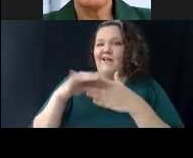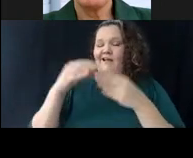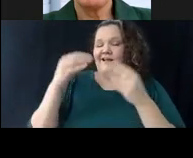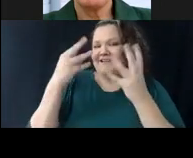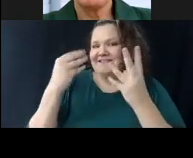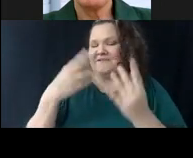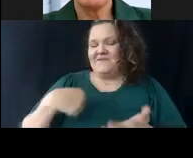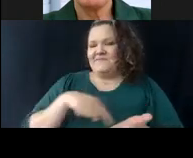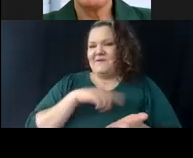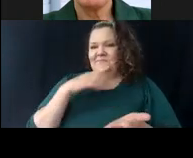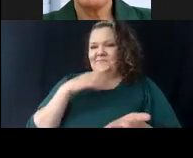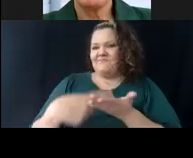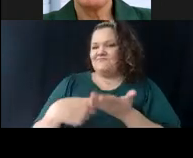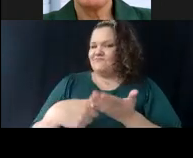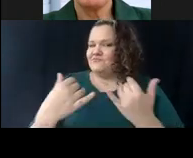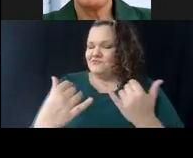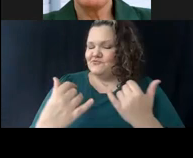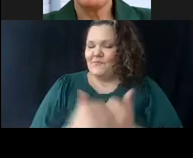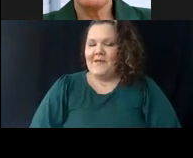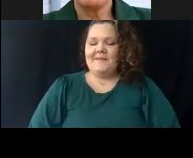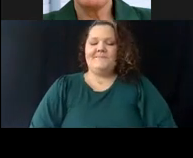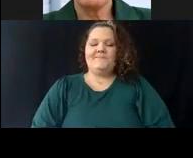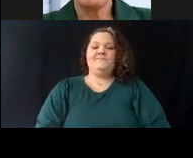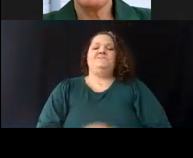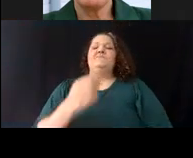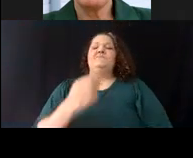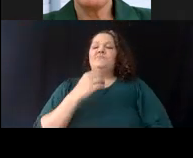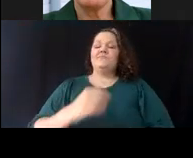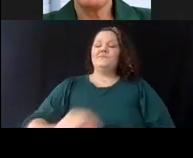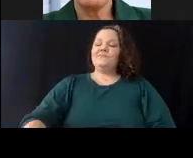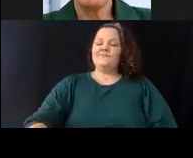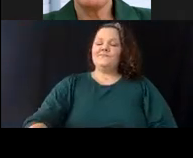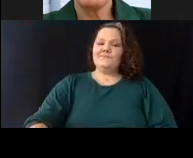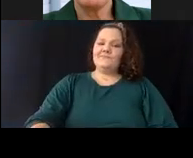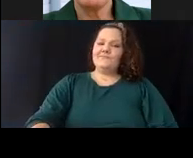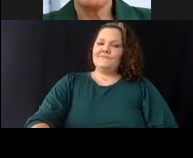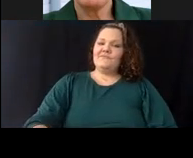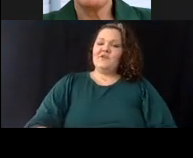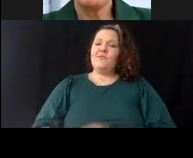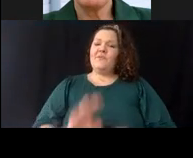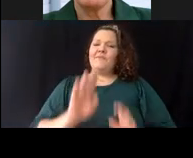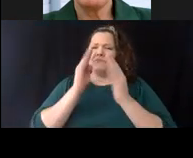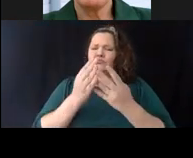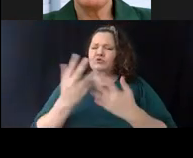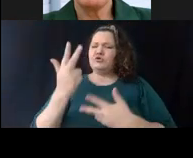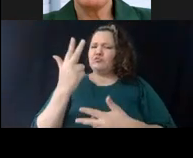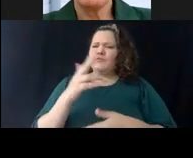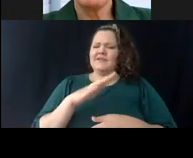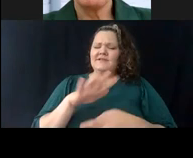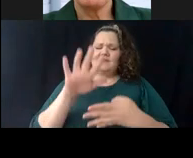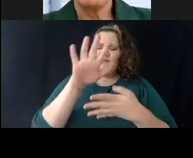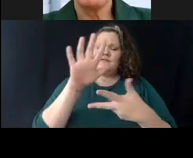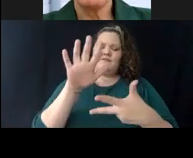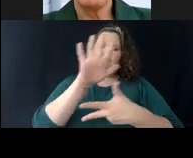So in terms of arts organizations and artists, we really need to think about how we create our content in accessible ways